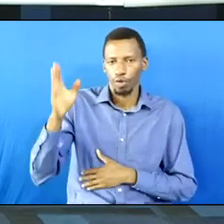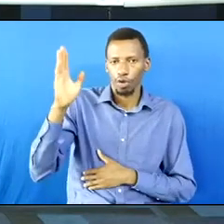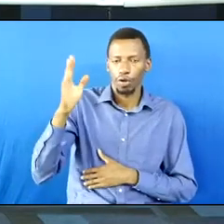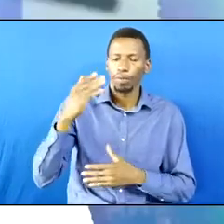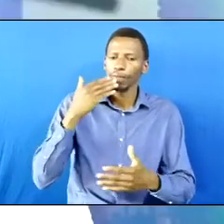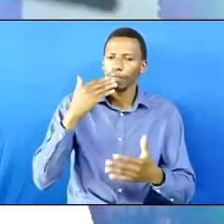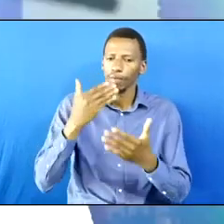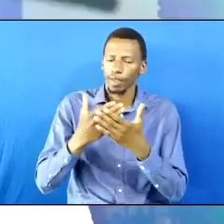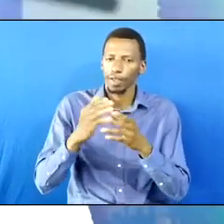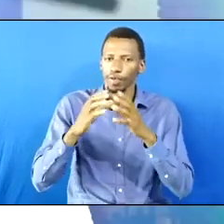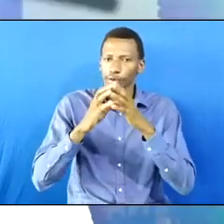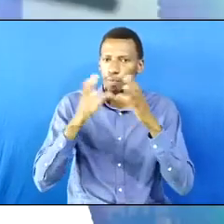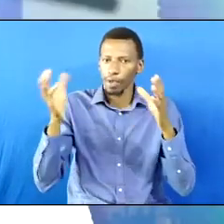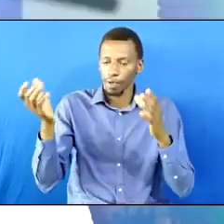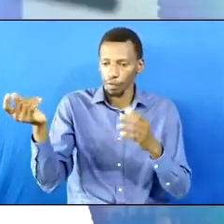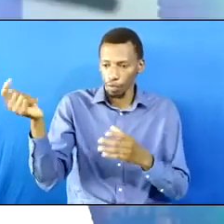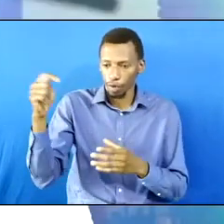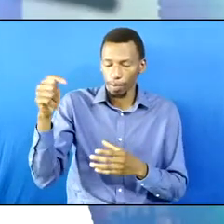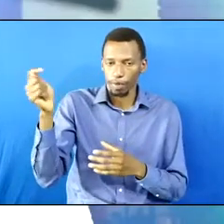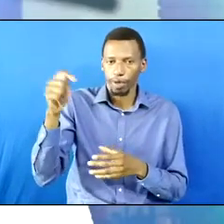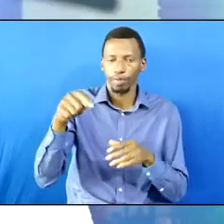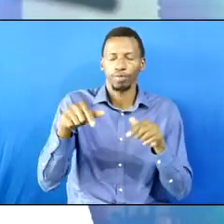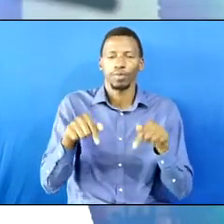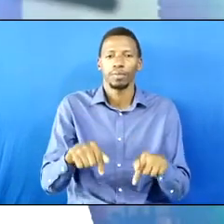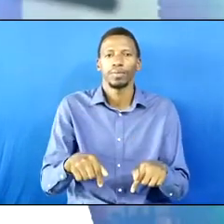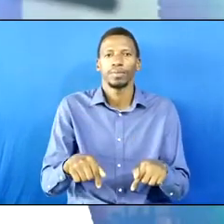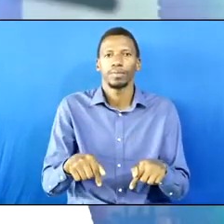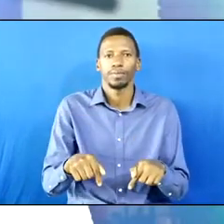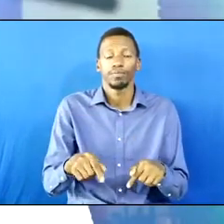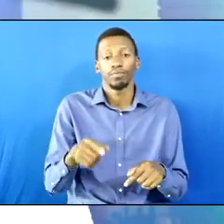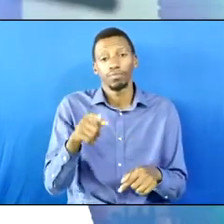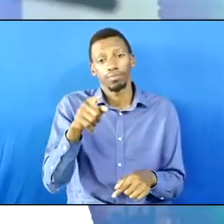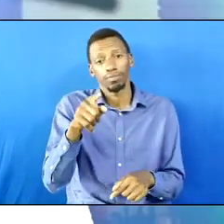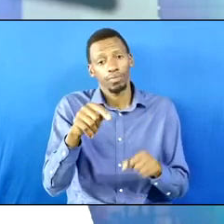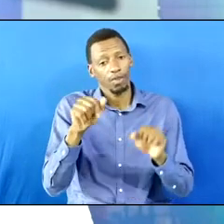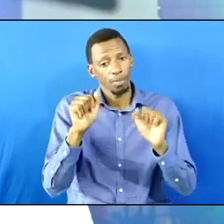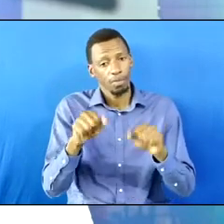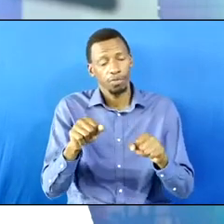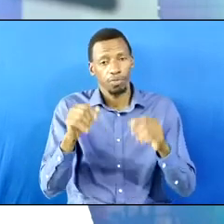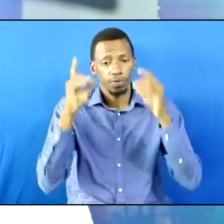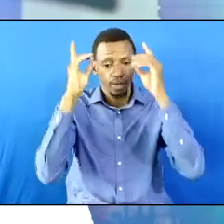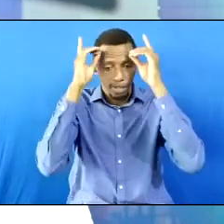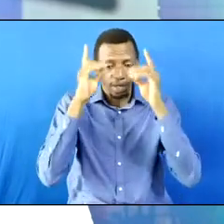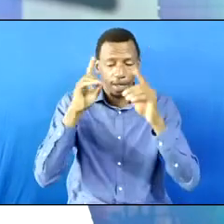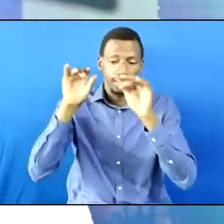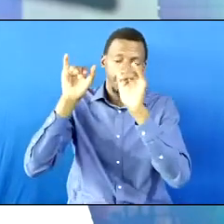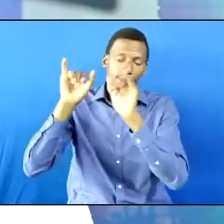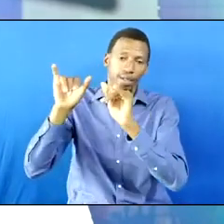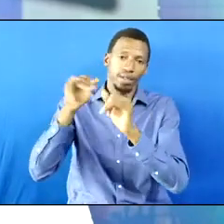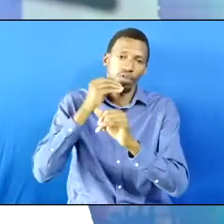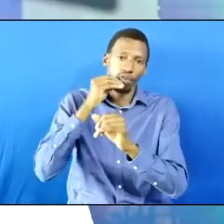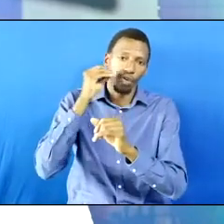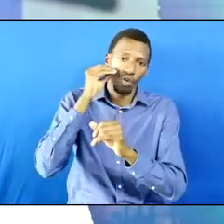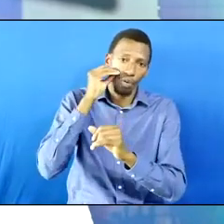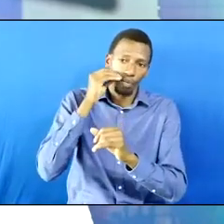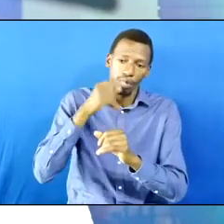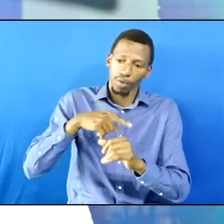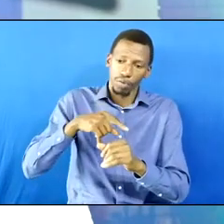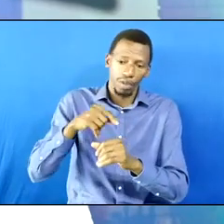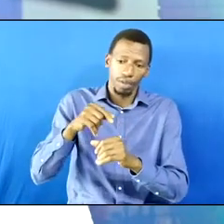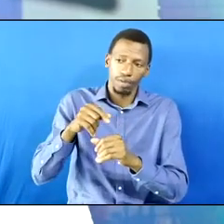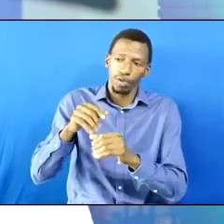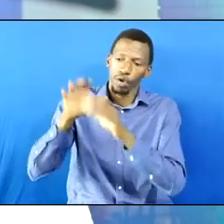coming. Thank you so much for coming today. You could have decided to stay at home. We couldn't have done anything to you,